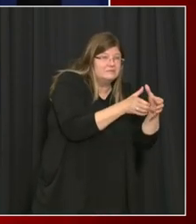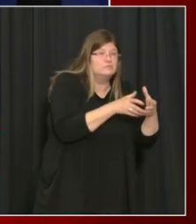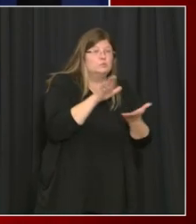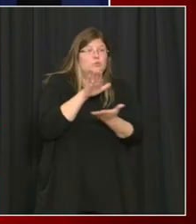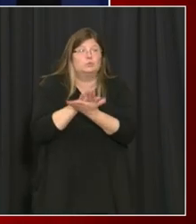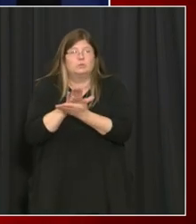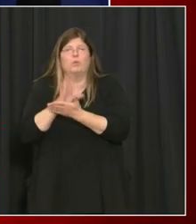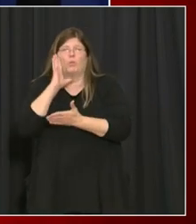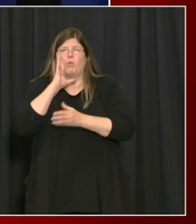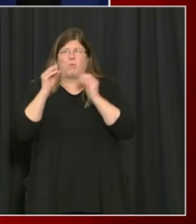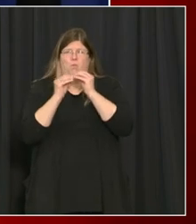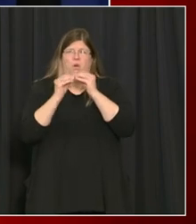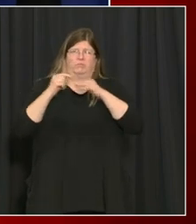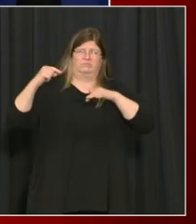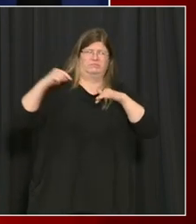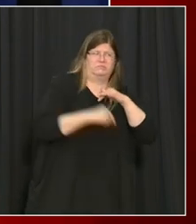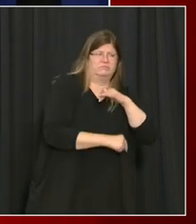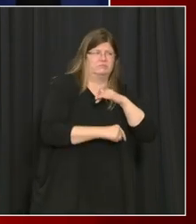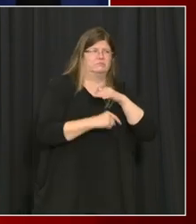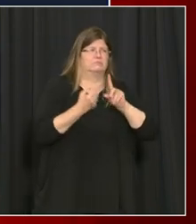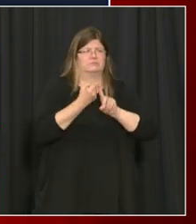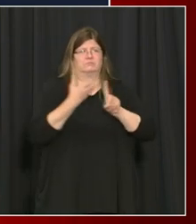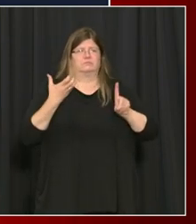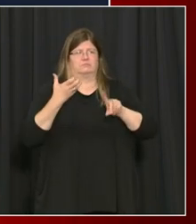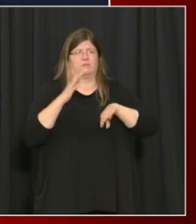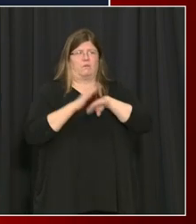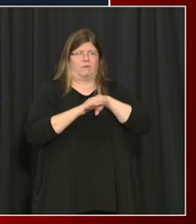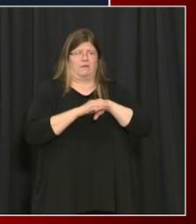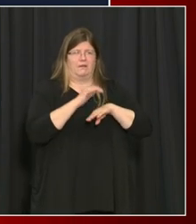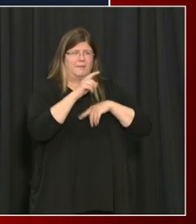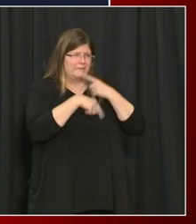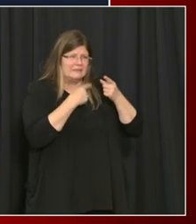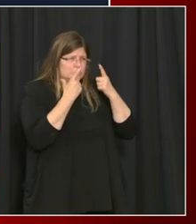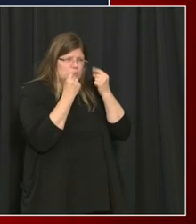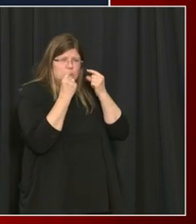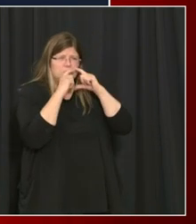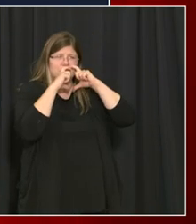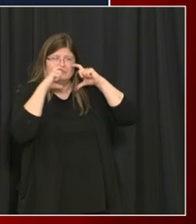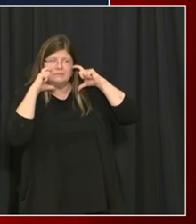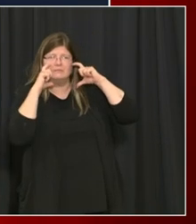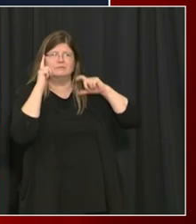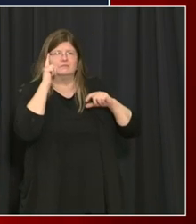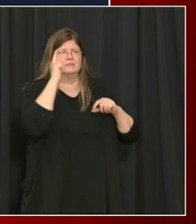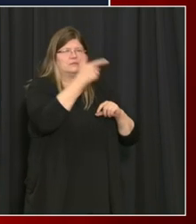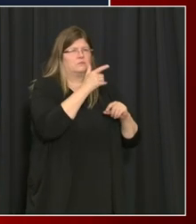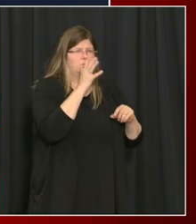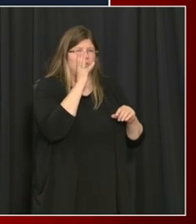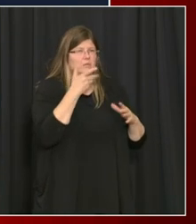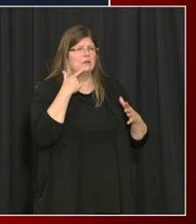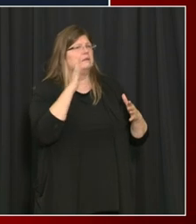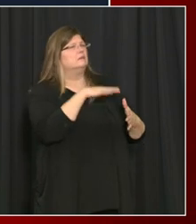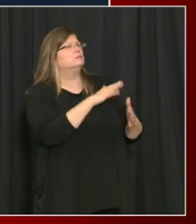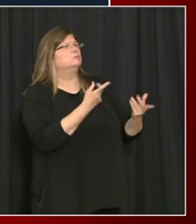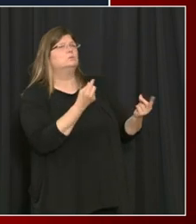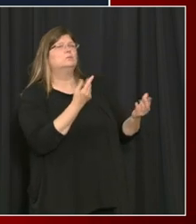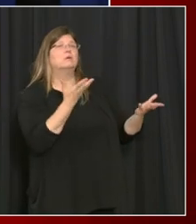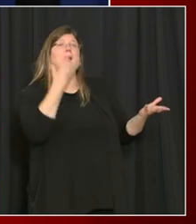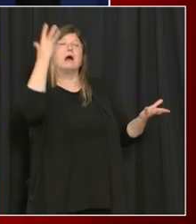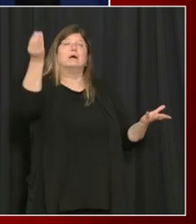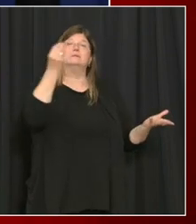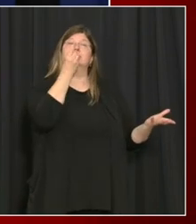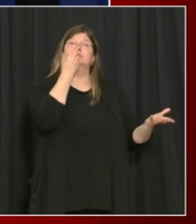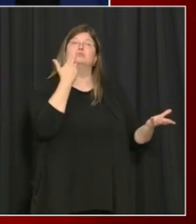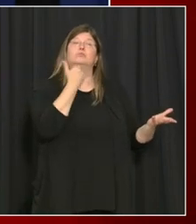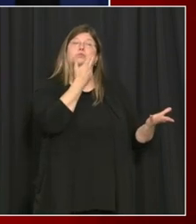masks with children. But you don't have to wear a mask while you're outdoor dining?